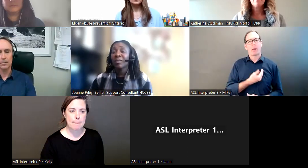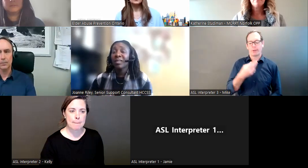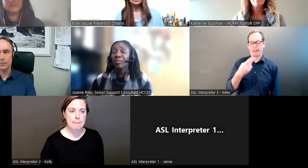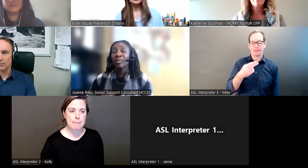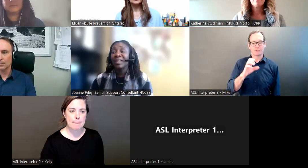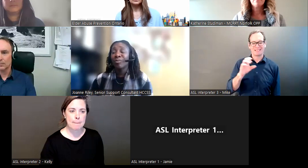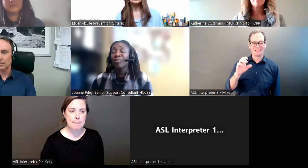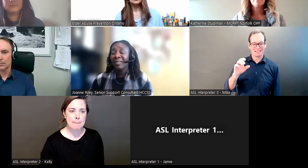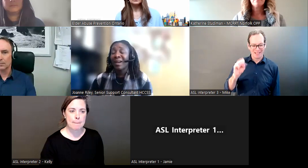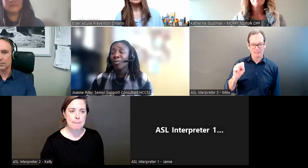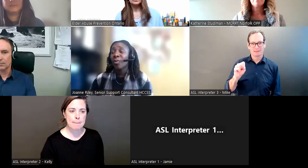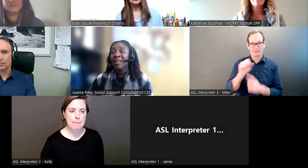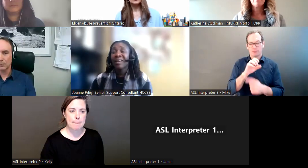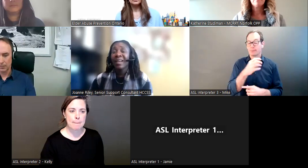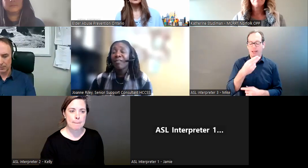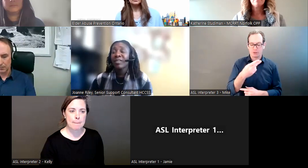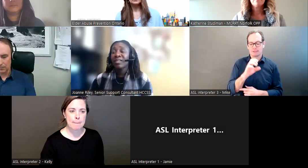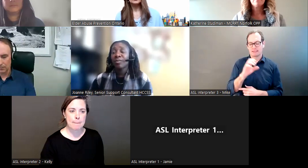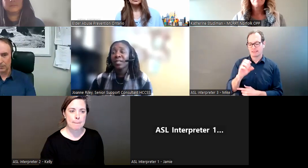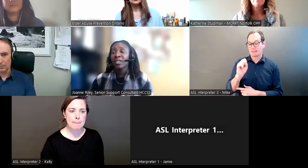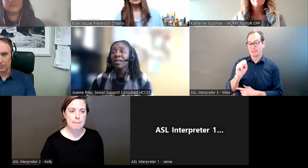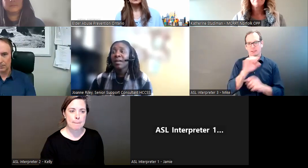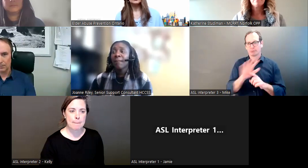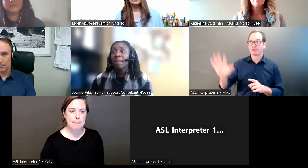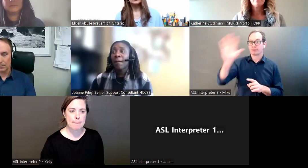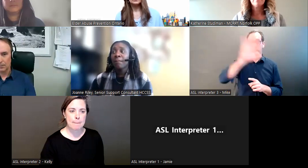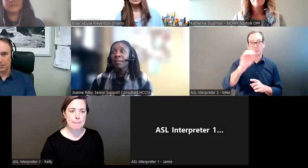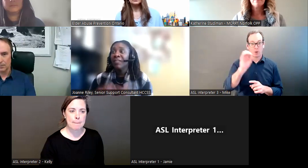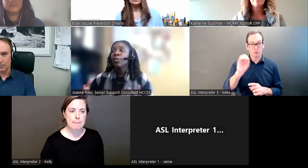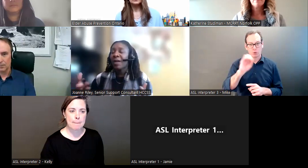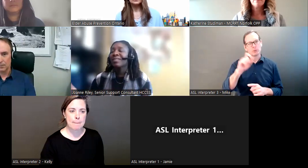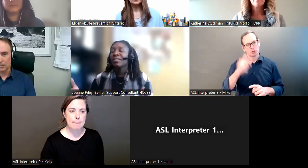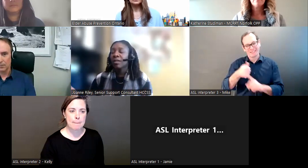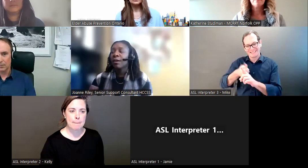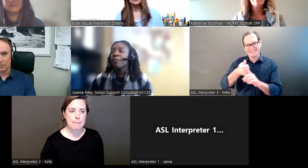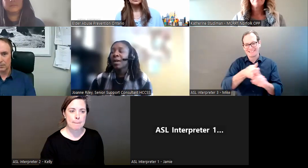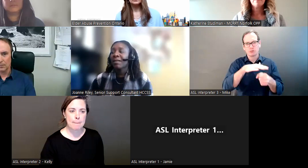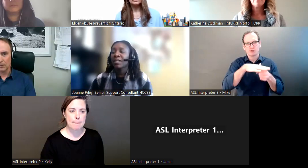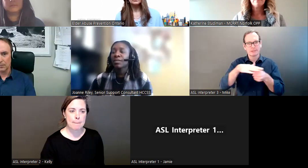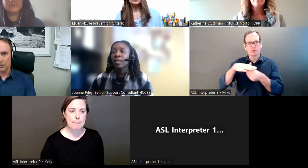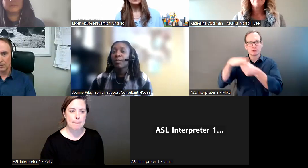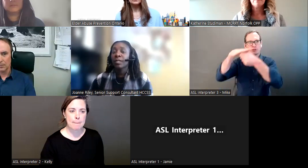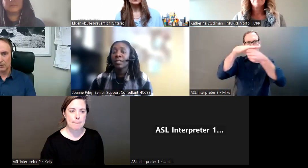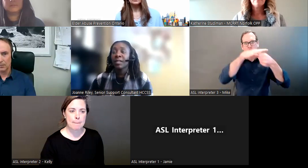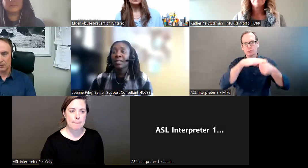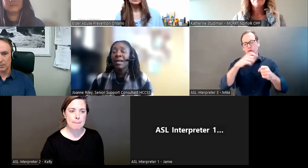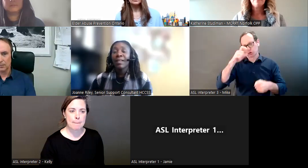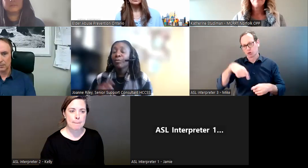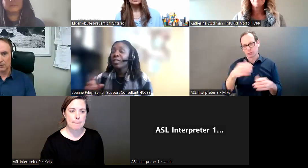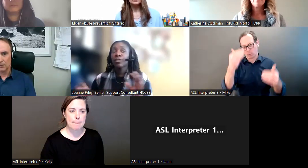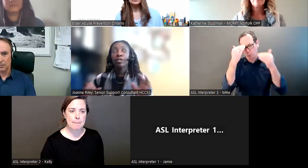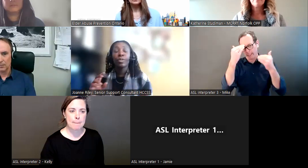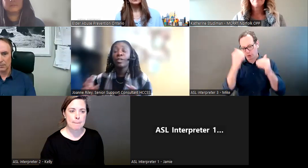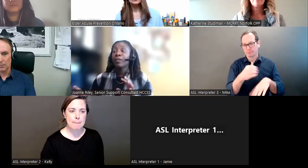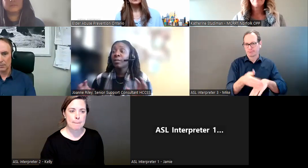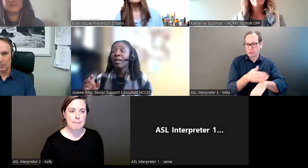should be somebody really in that role in every single region. Even though that's still not enough, but I think it's really important because the